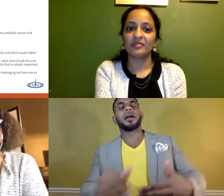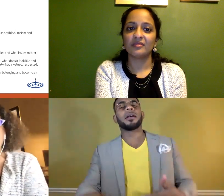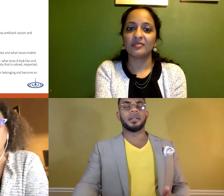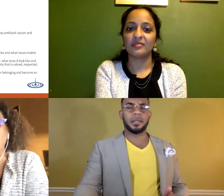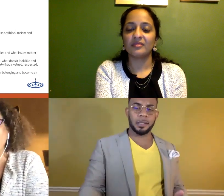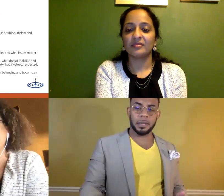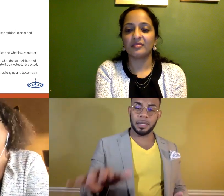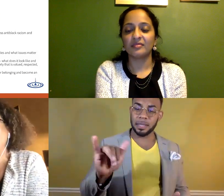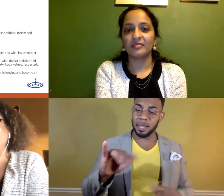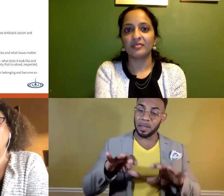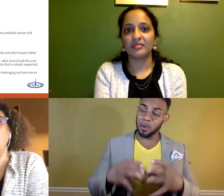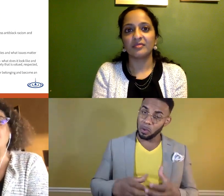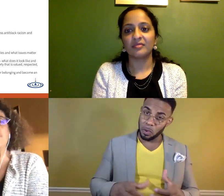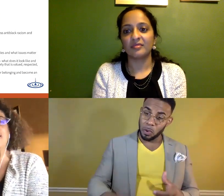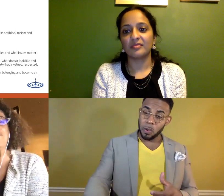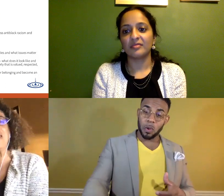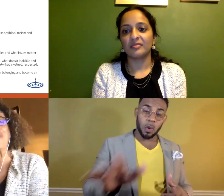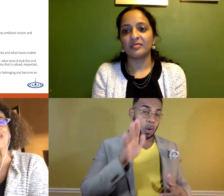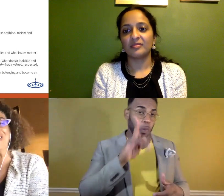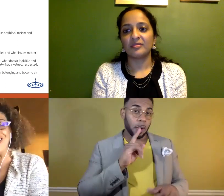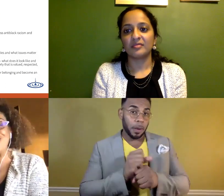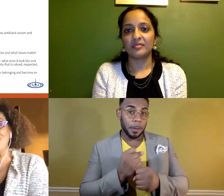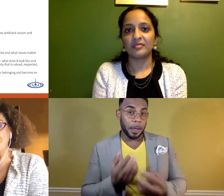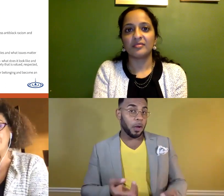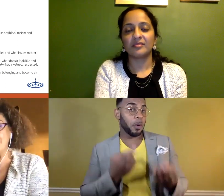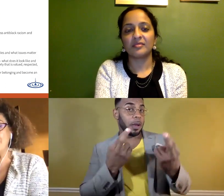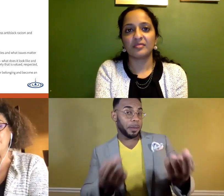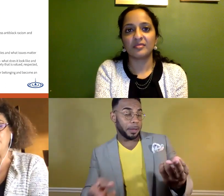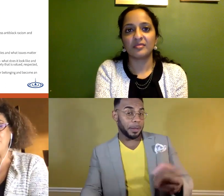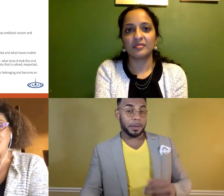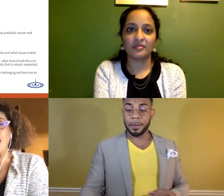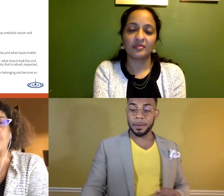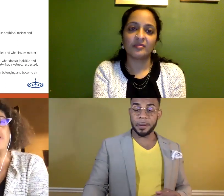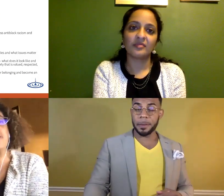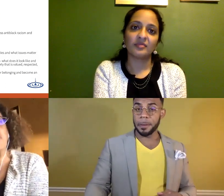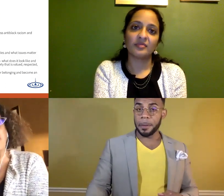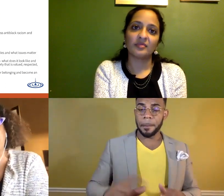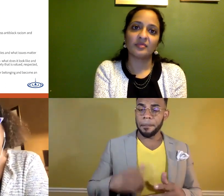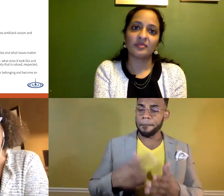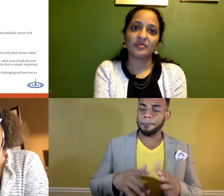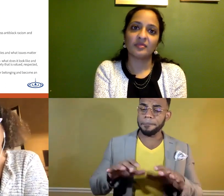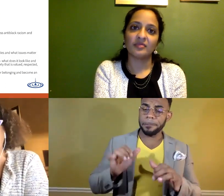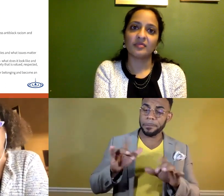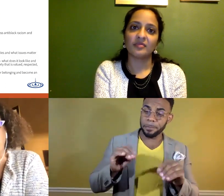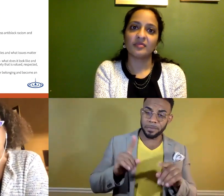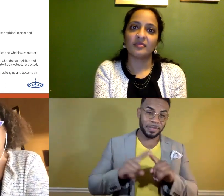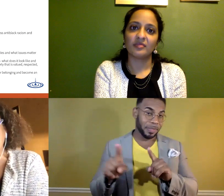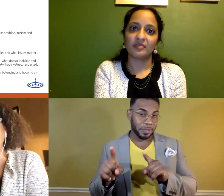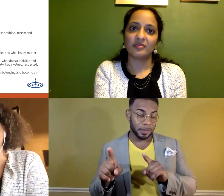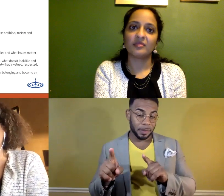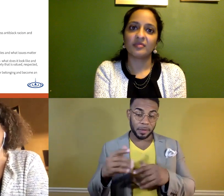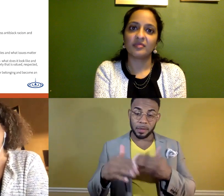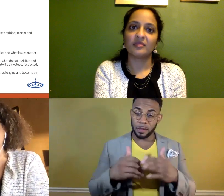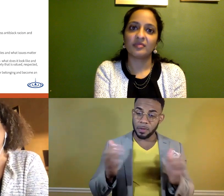And that group will ultimately make recommendations on what the party can do differently